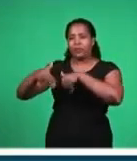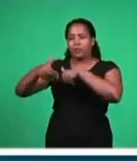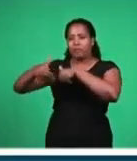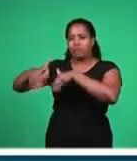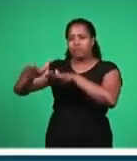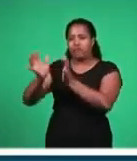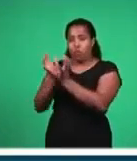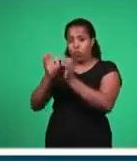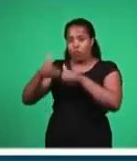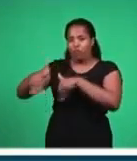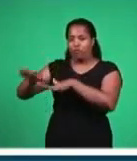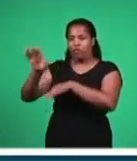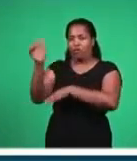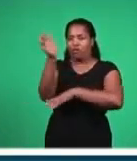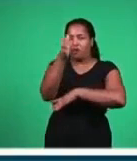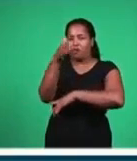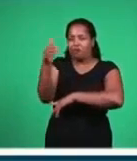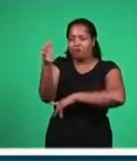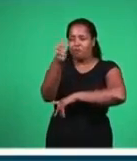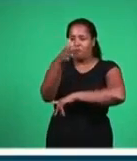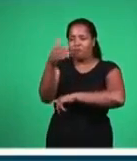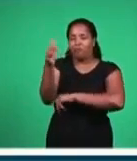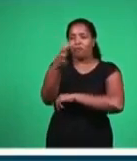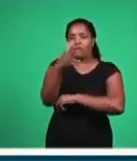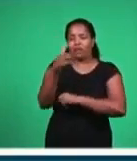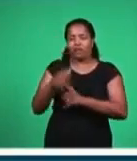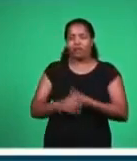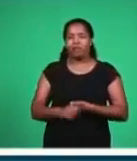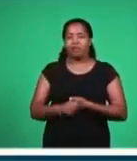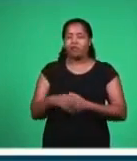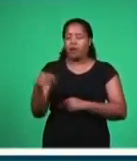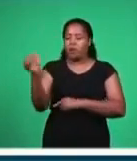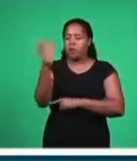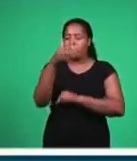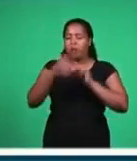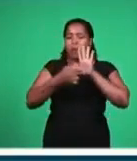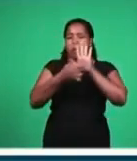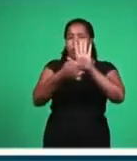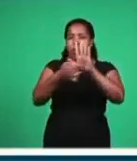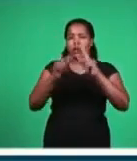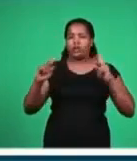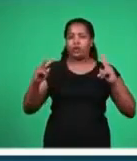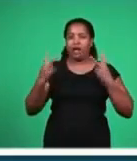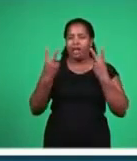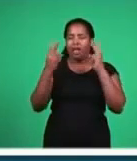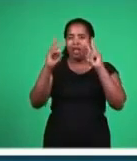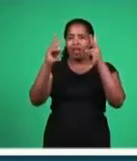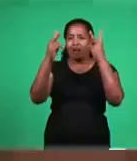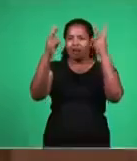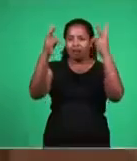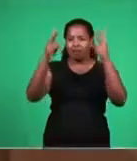It is victorious because it is as an army with banners. And so,